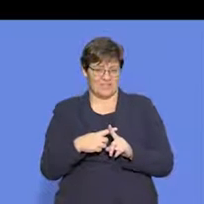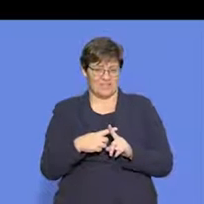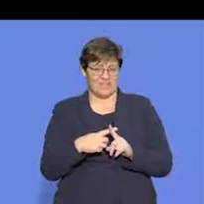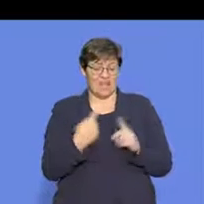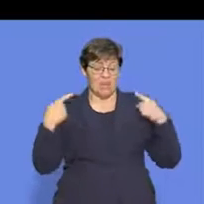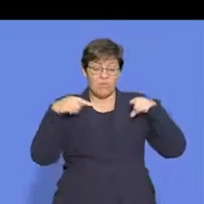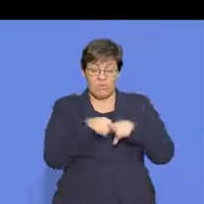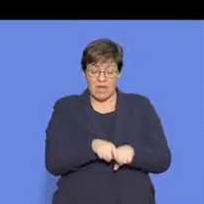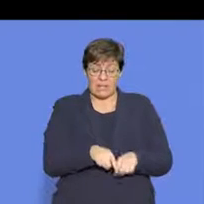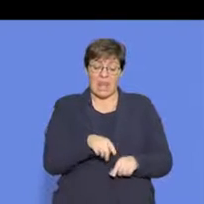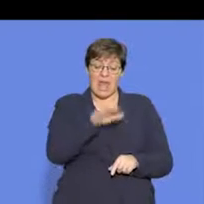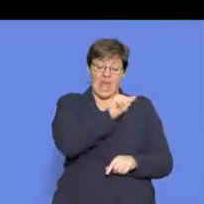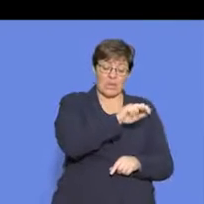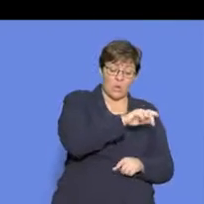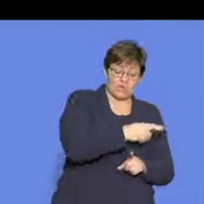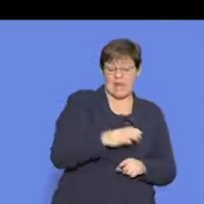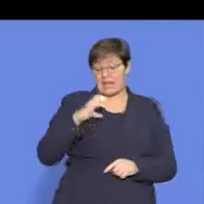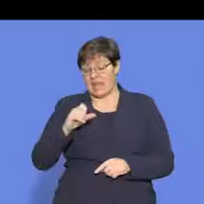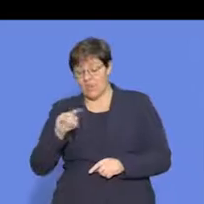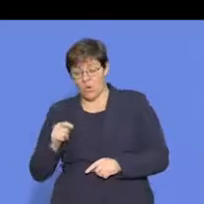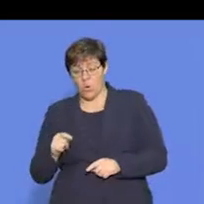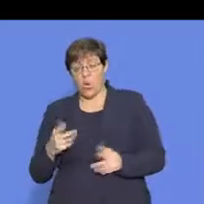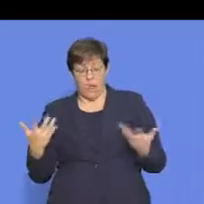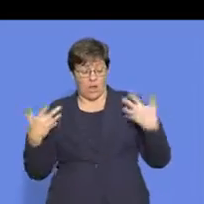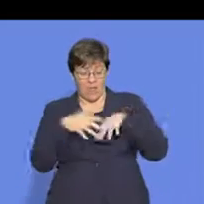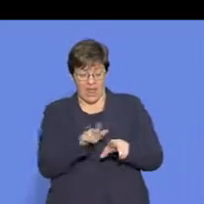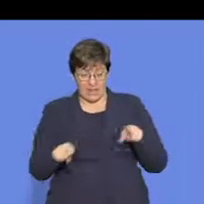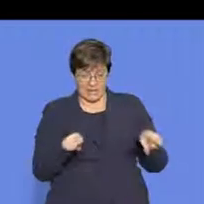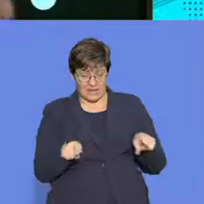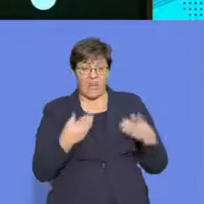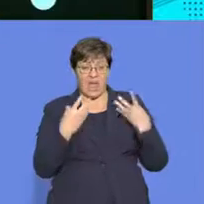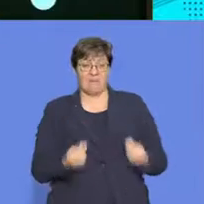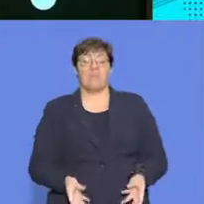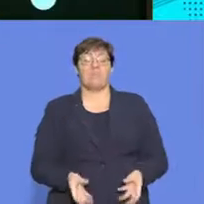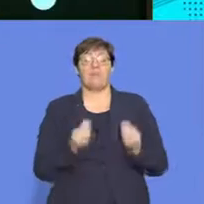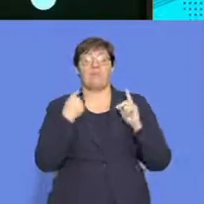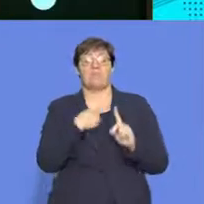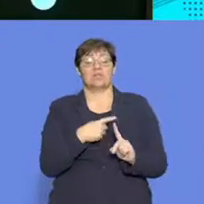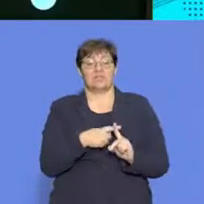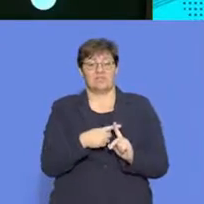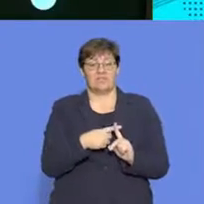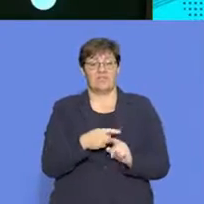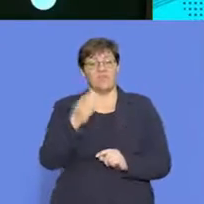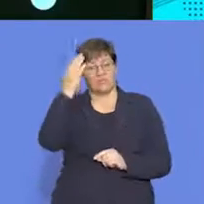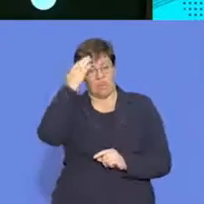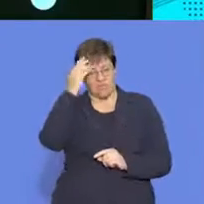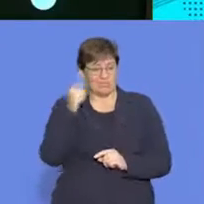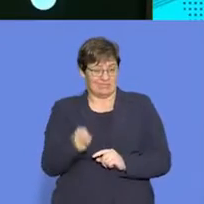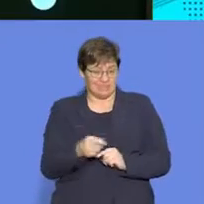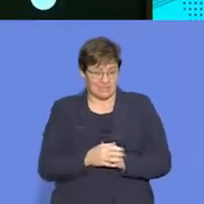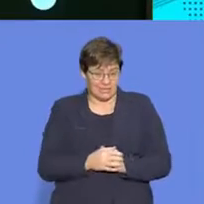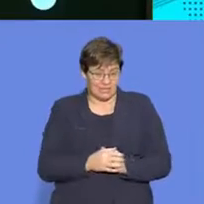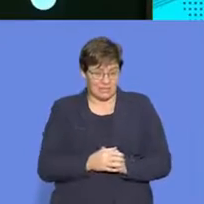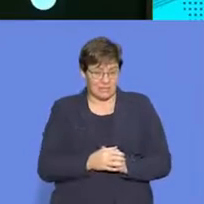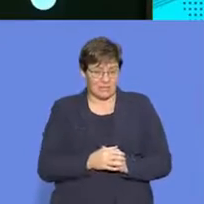more positive value. And when we combined an anode and a cathode, the half cells together, and we get a positive value, we know